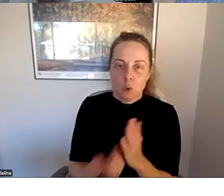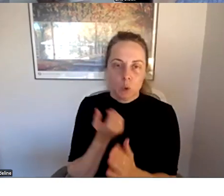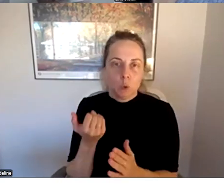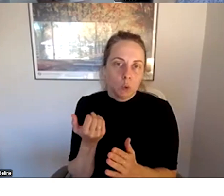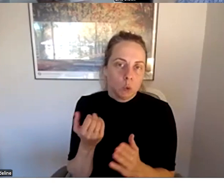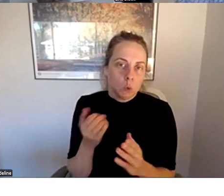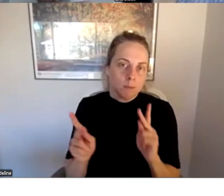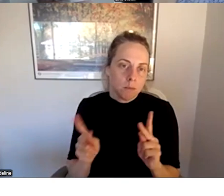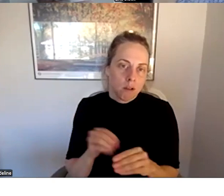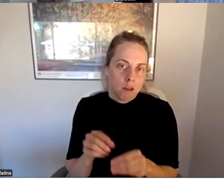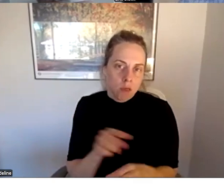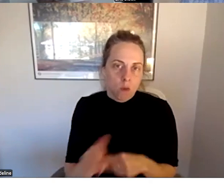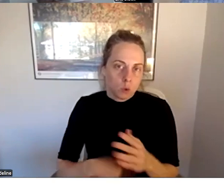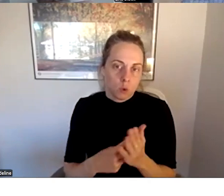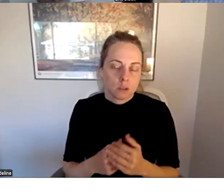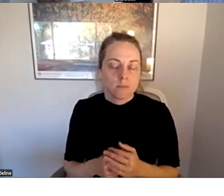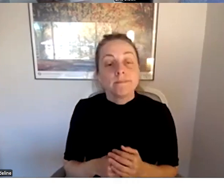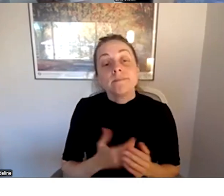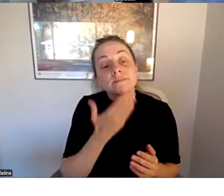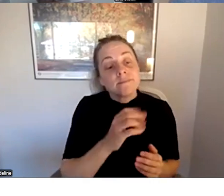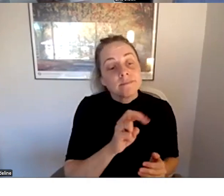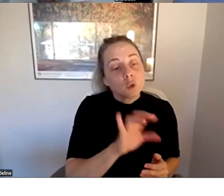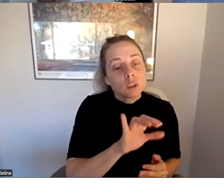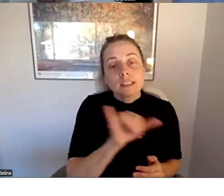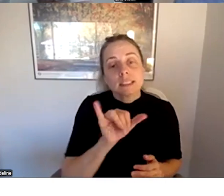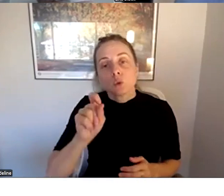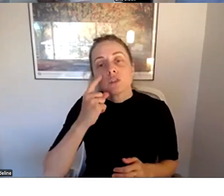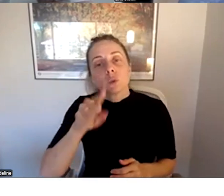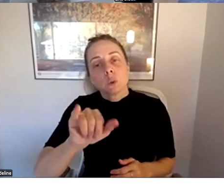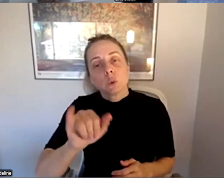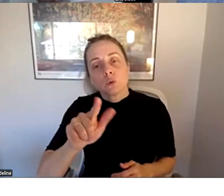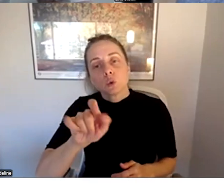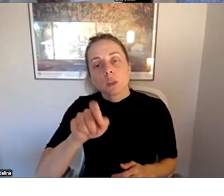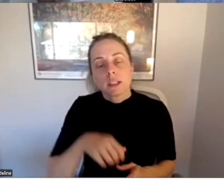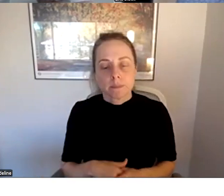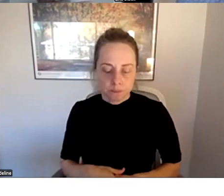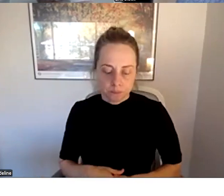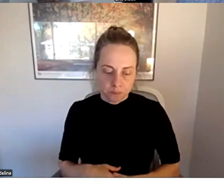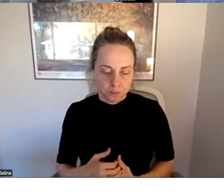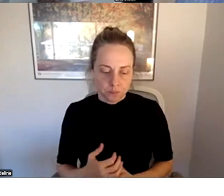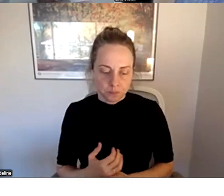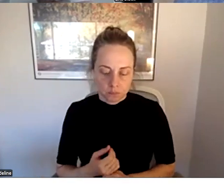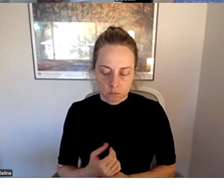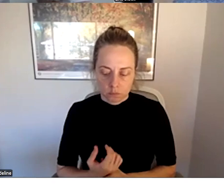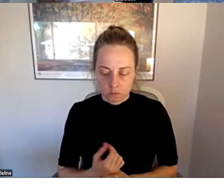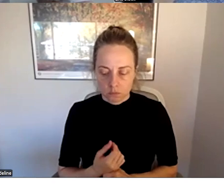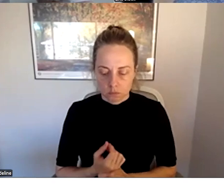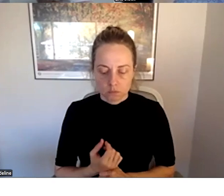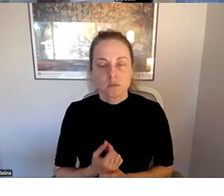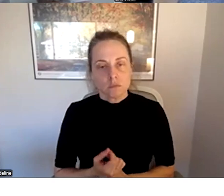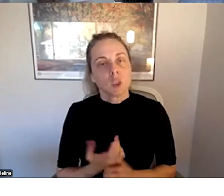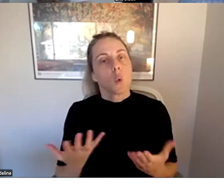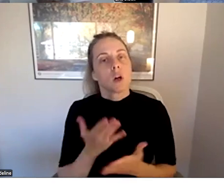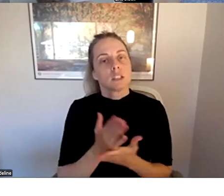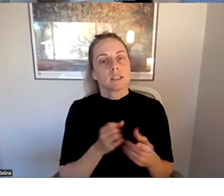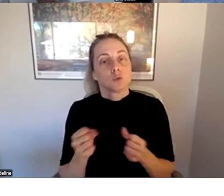Thank you, Eric. Same question to you, Julie. What are some strategies and best practices for retaining and